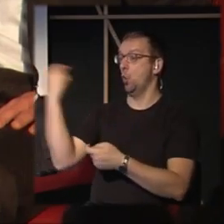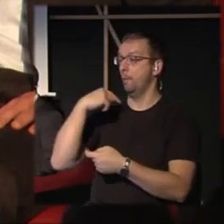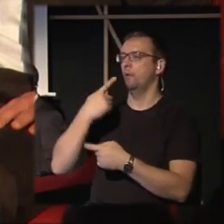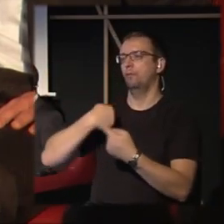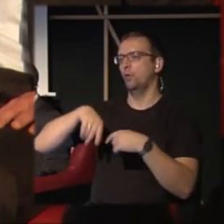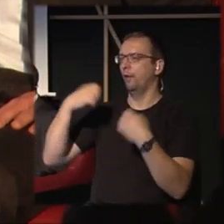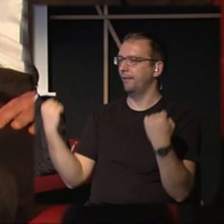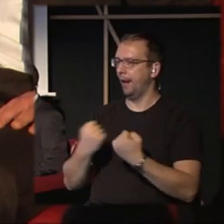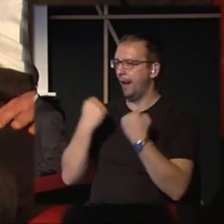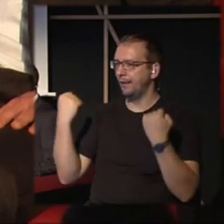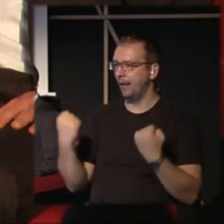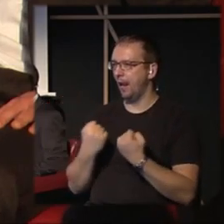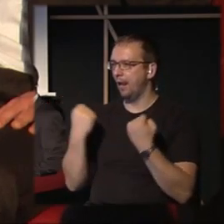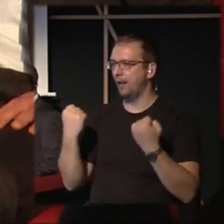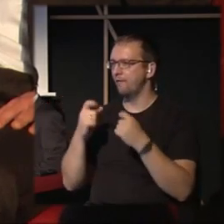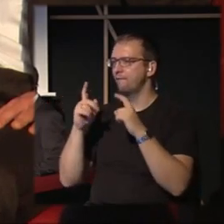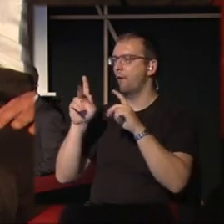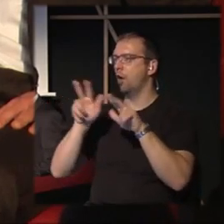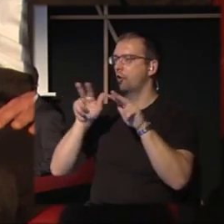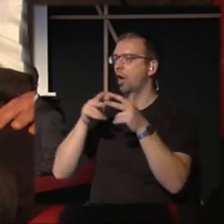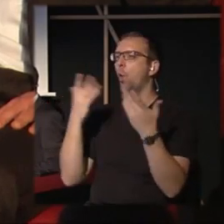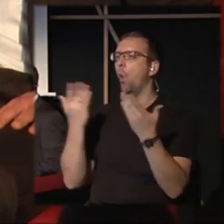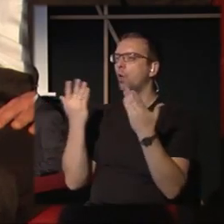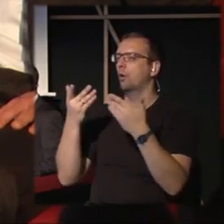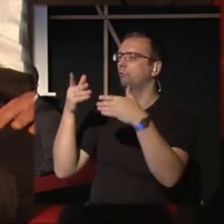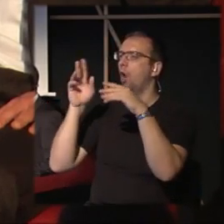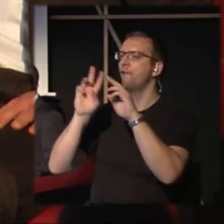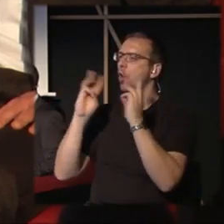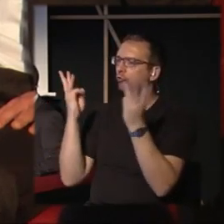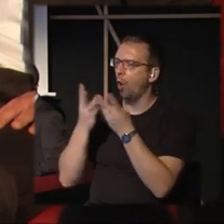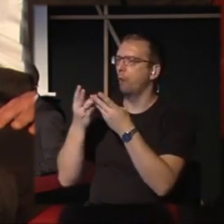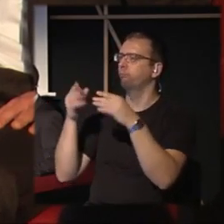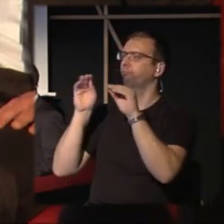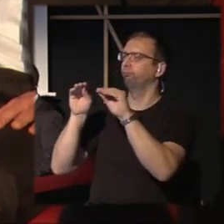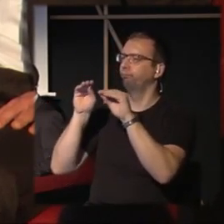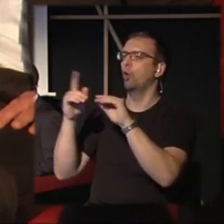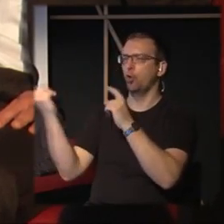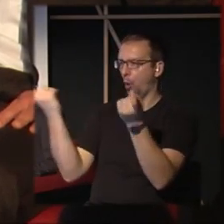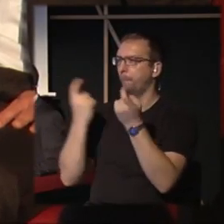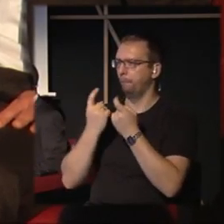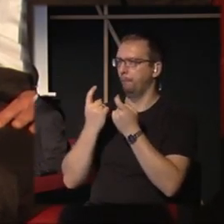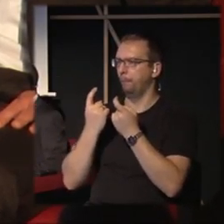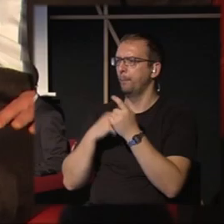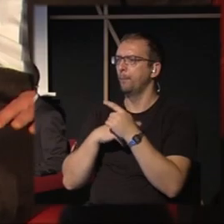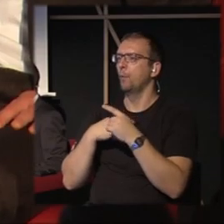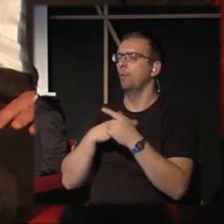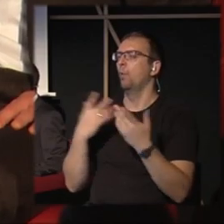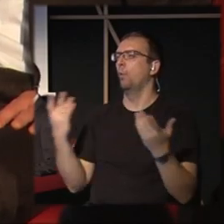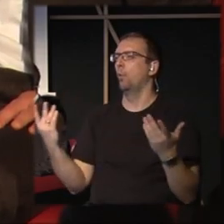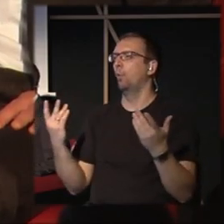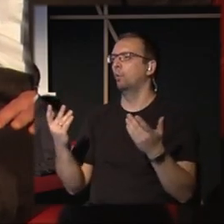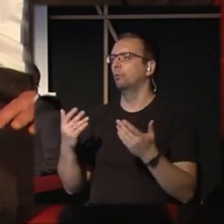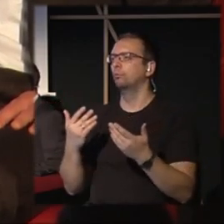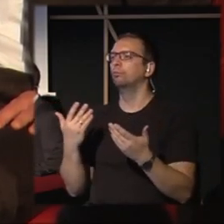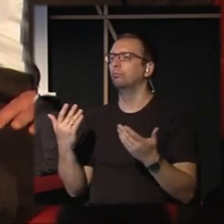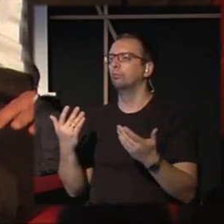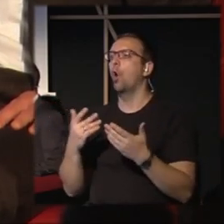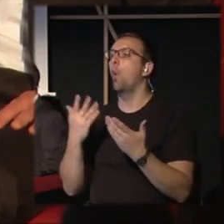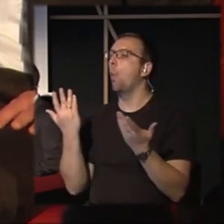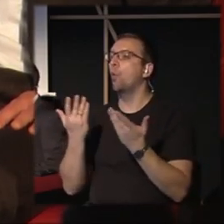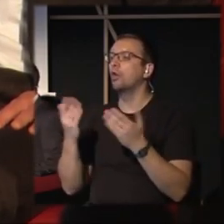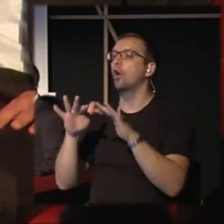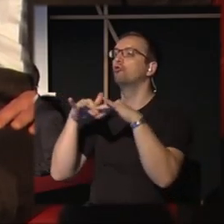to just invite them to the stadium. We are trying to have a lot of non-match day events, not just events,